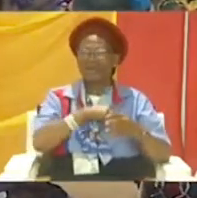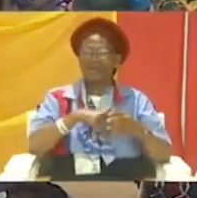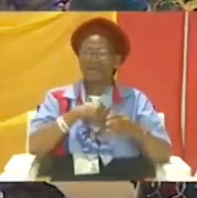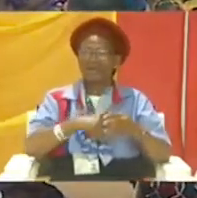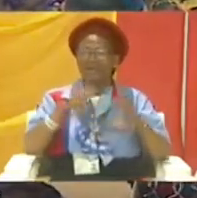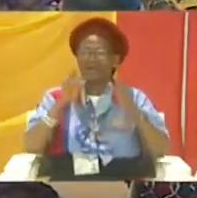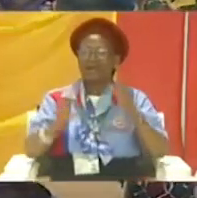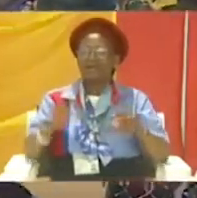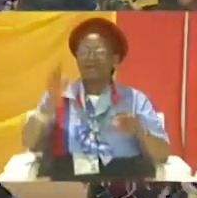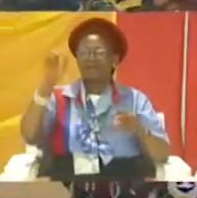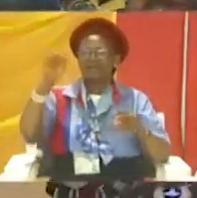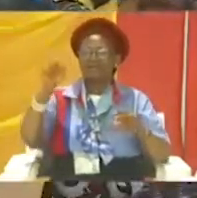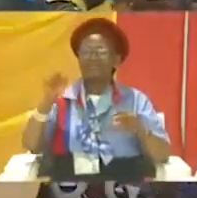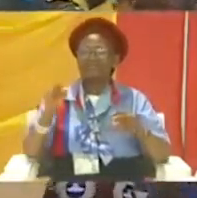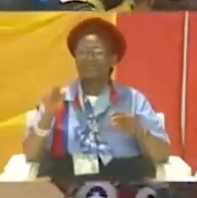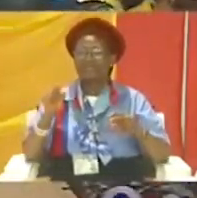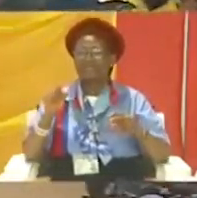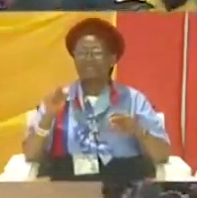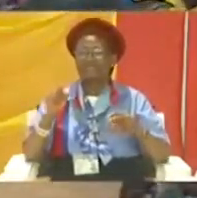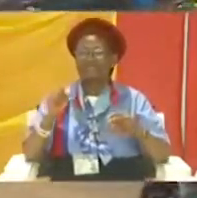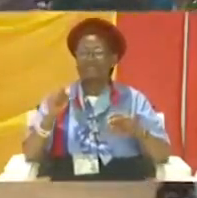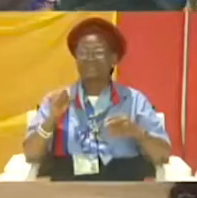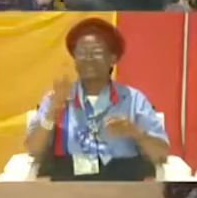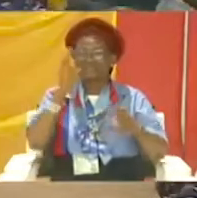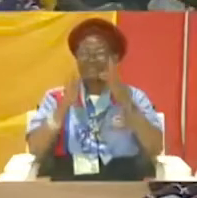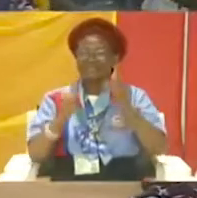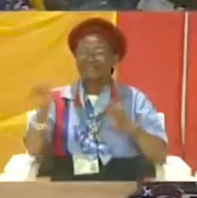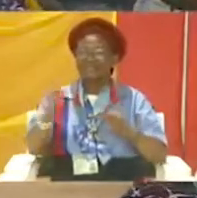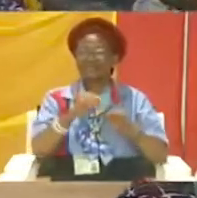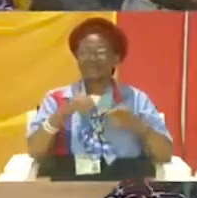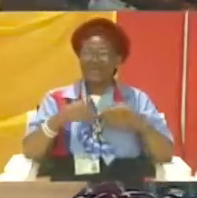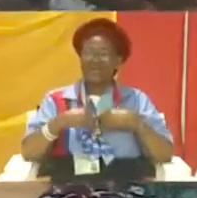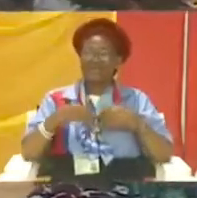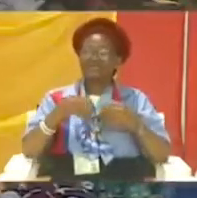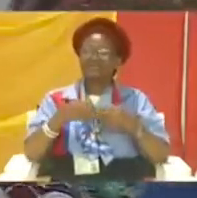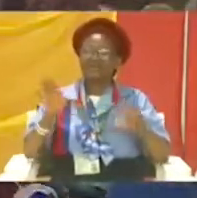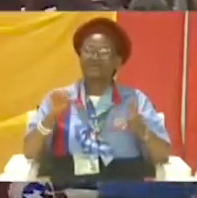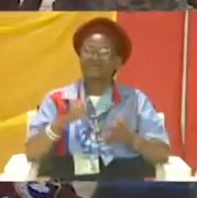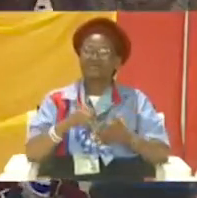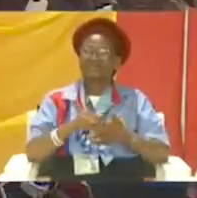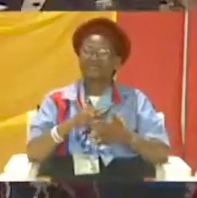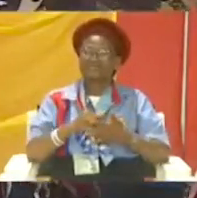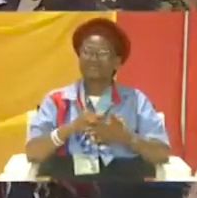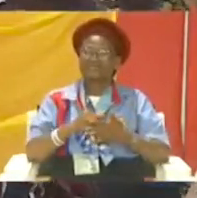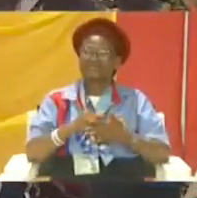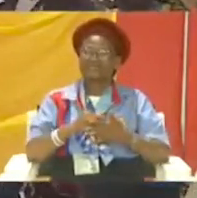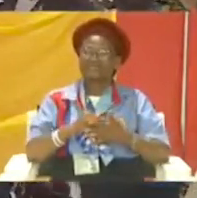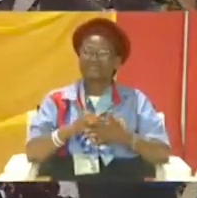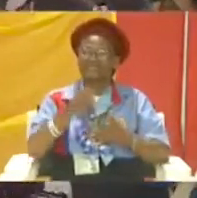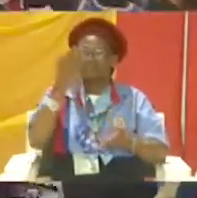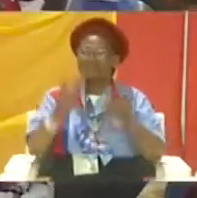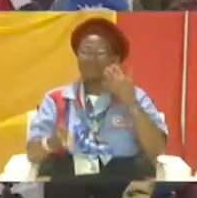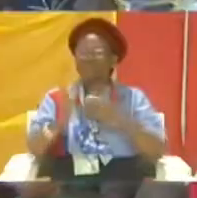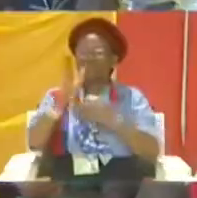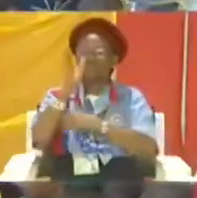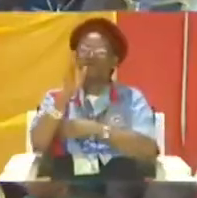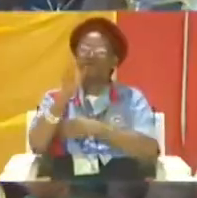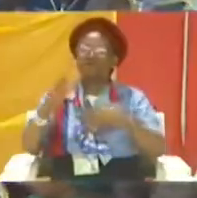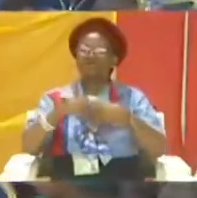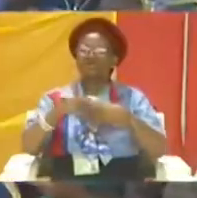If you have lost it, may God restore